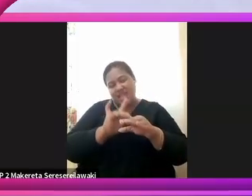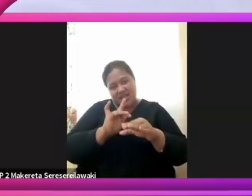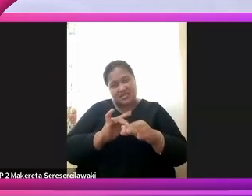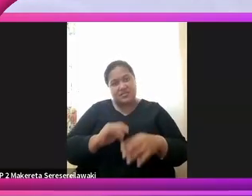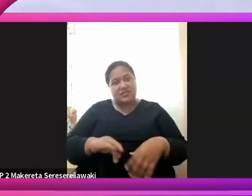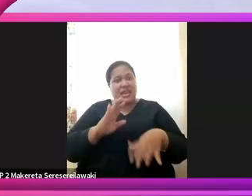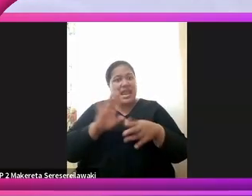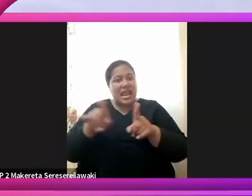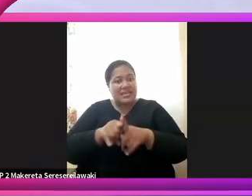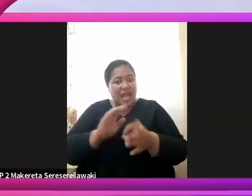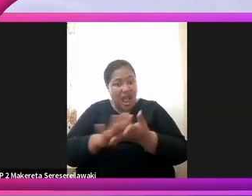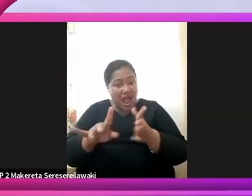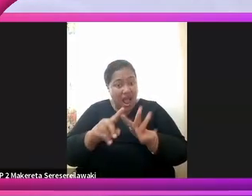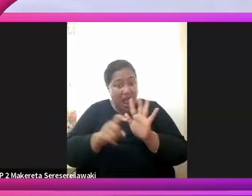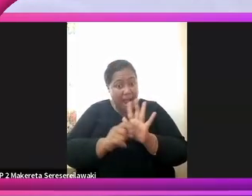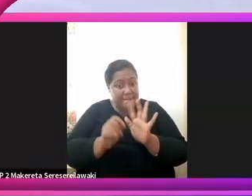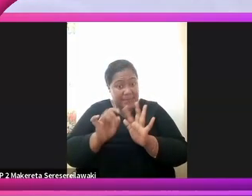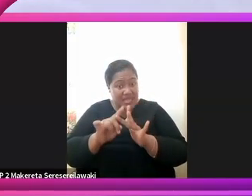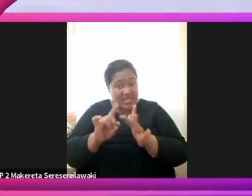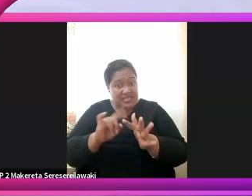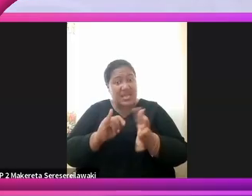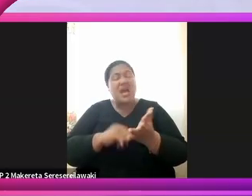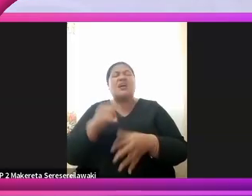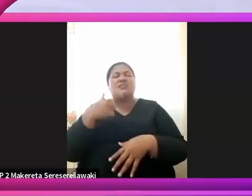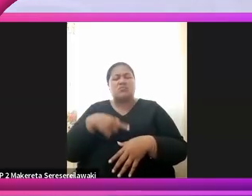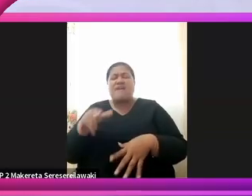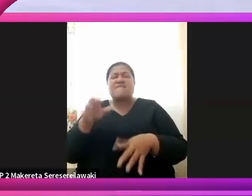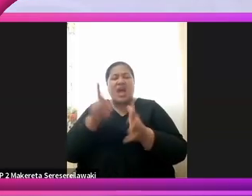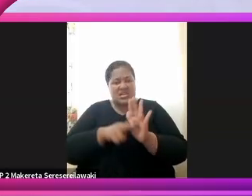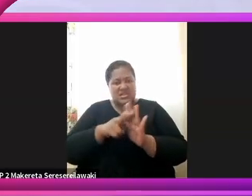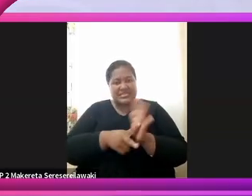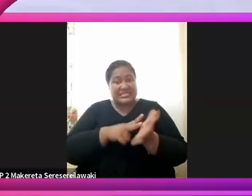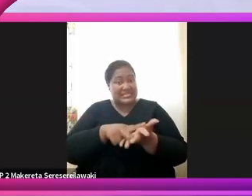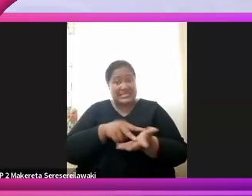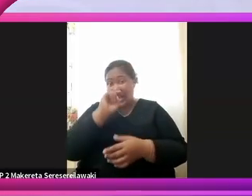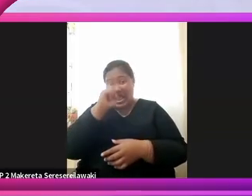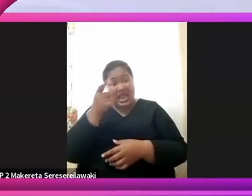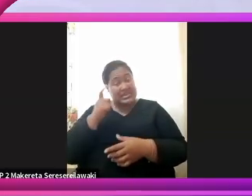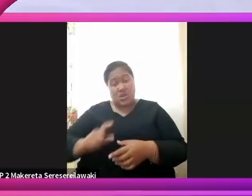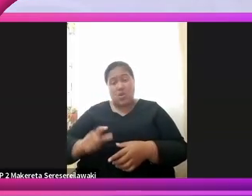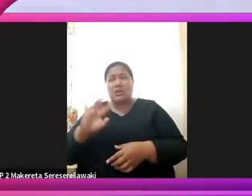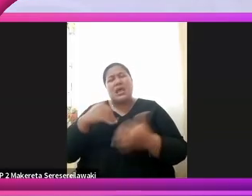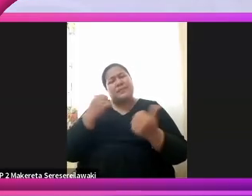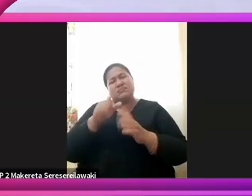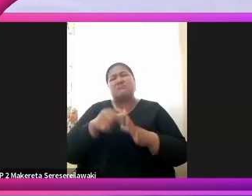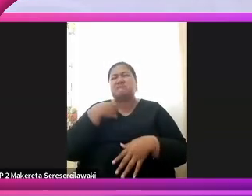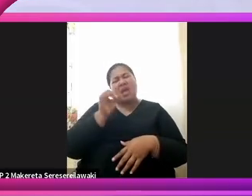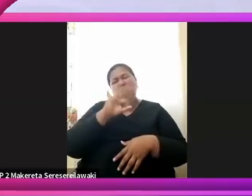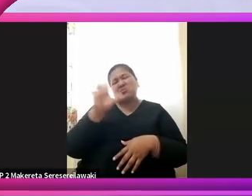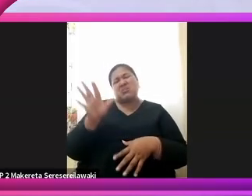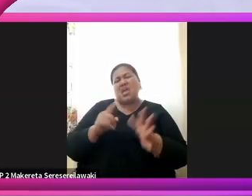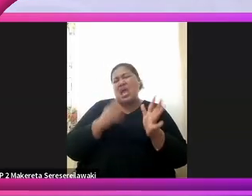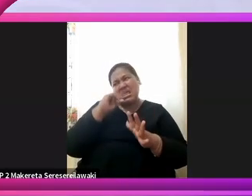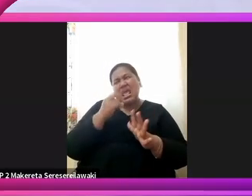herpes. Herpes is caused by virus and non-curable. A lot of people say that, oh, I'm okay to have this STI as long as